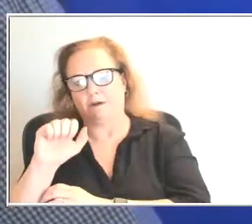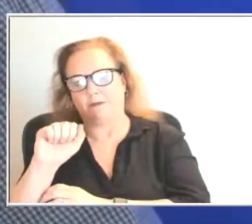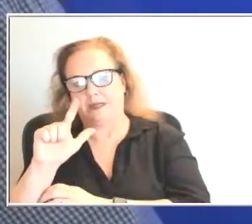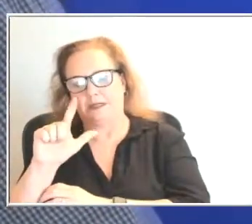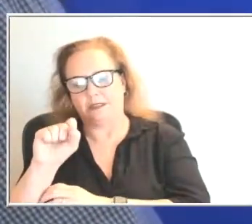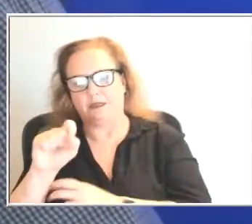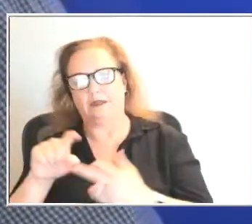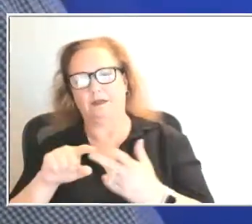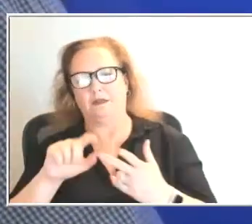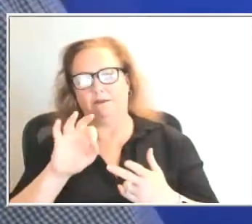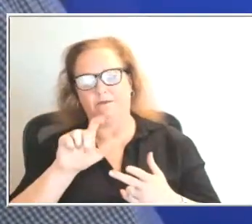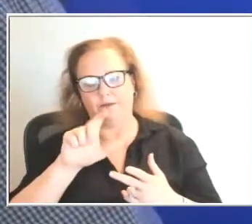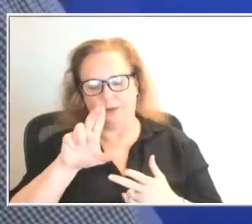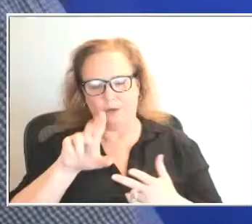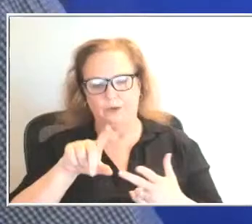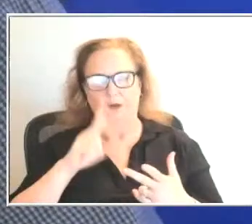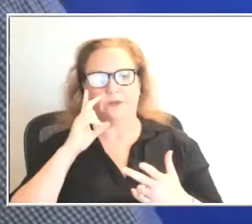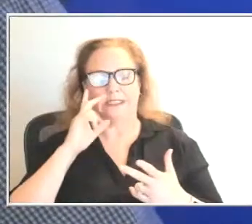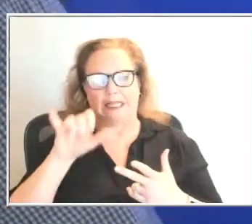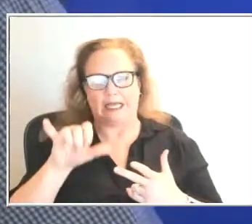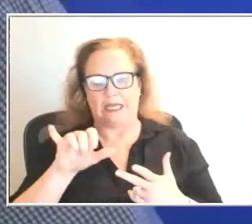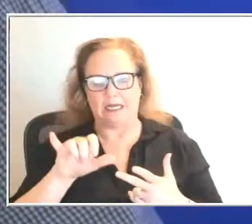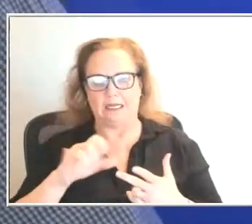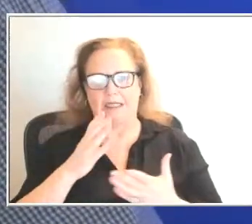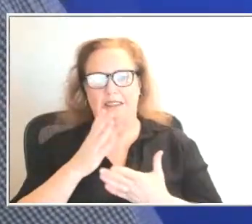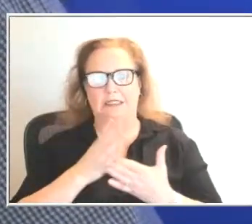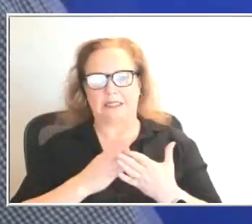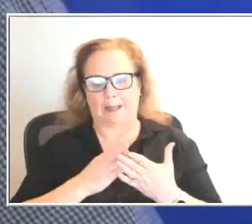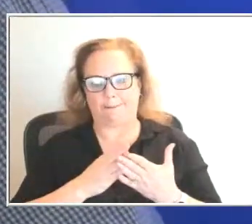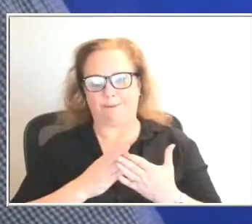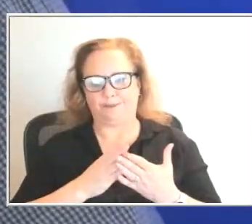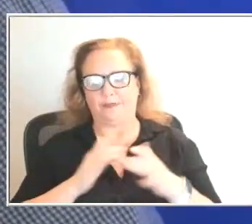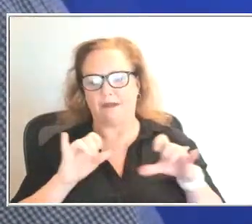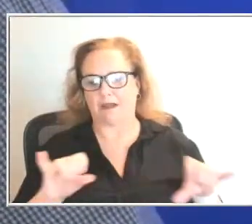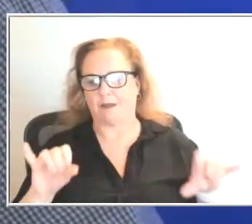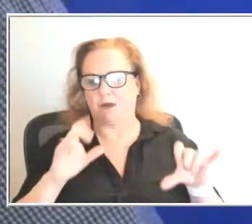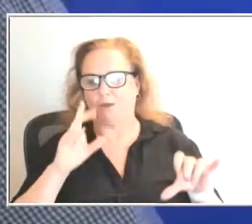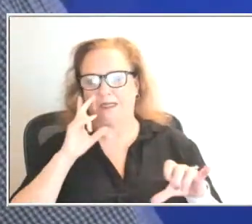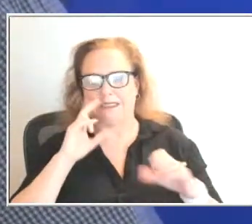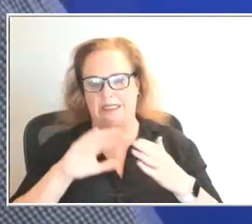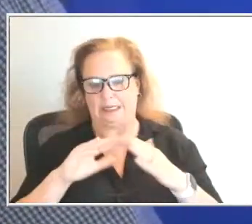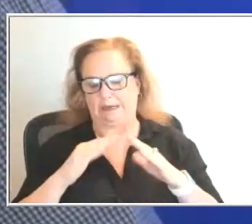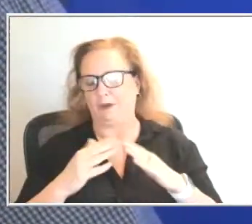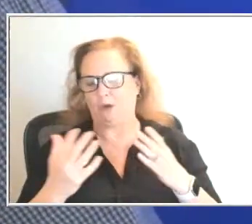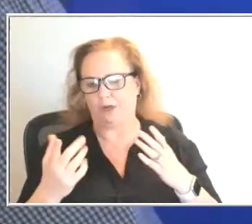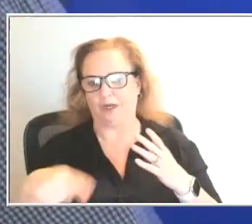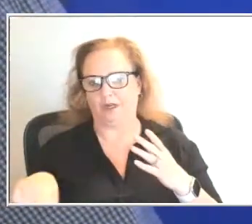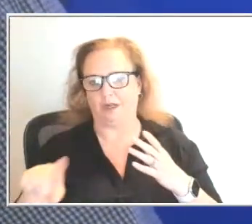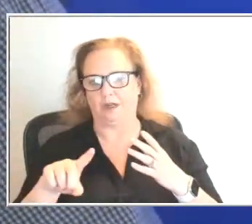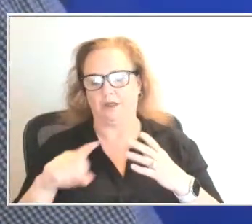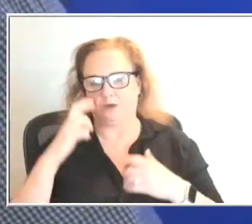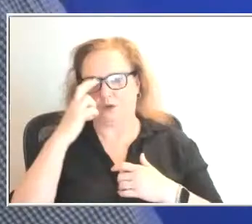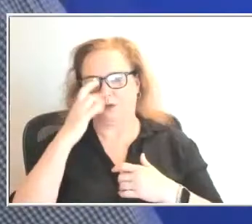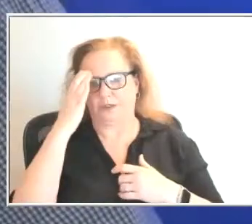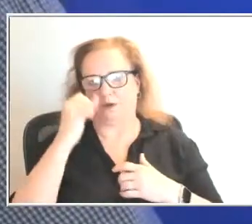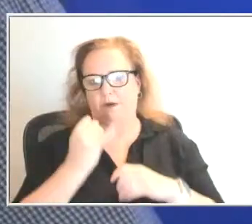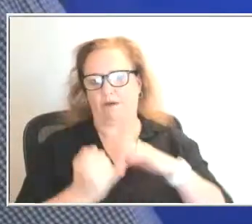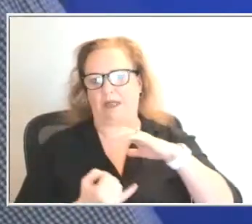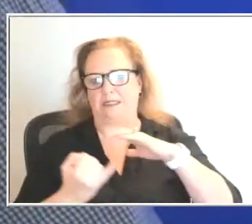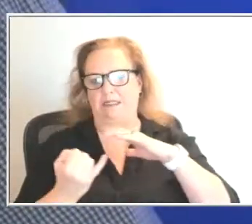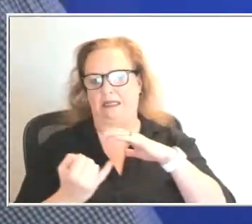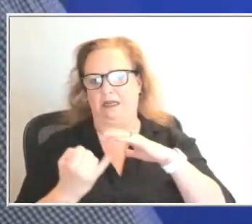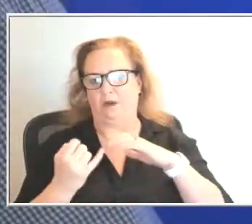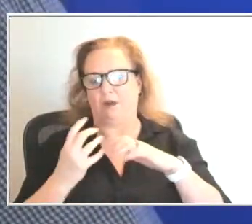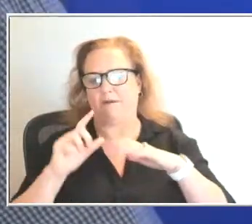influenza, we still see that. So some of those common ones that we see in the communities, those are reasons why we would isolate. We have a pretty